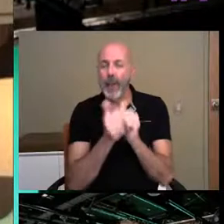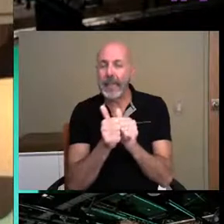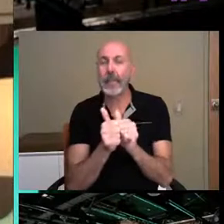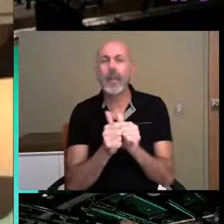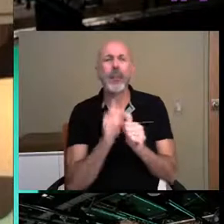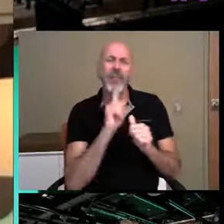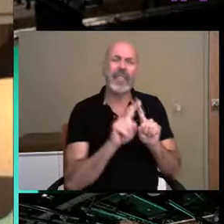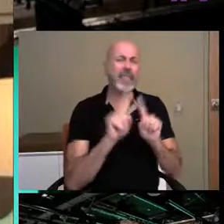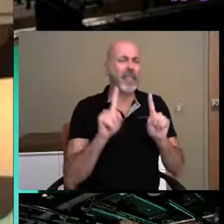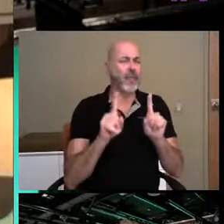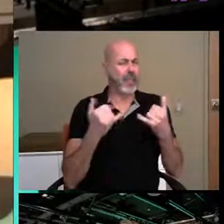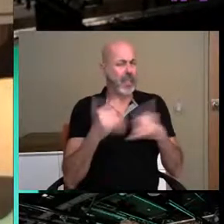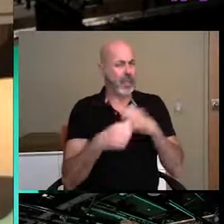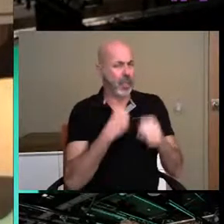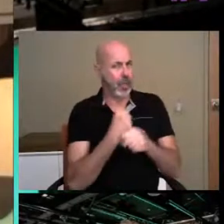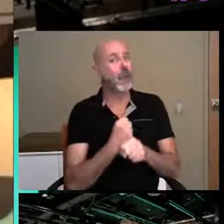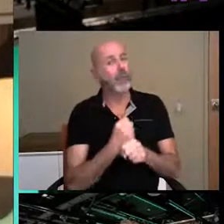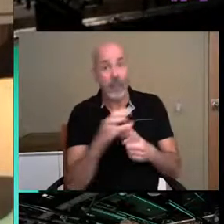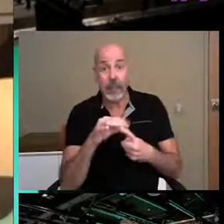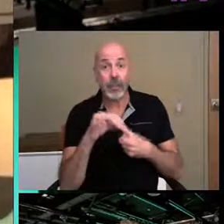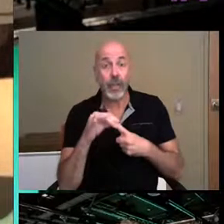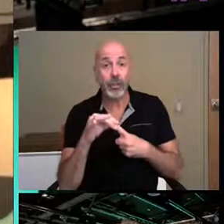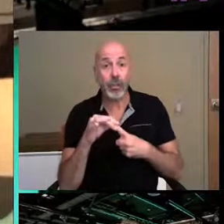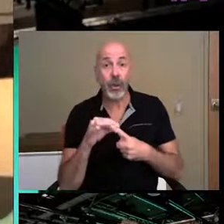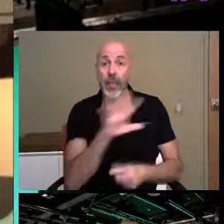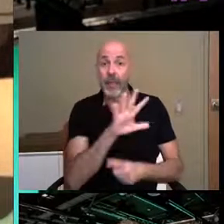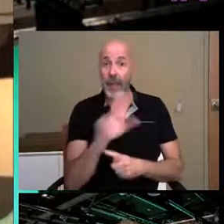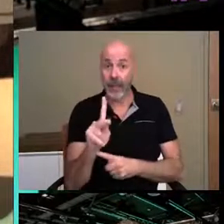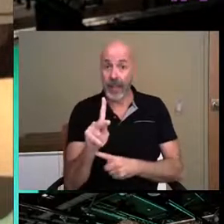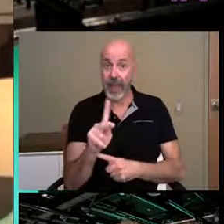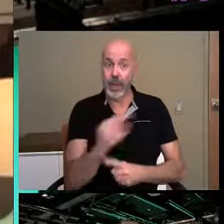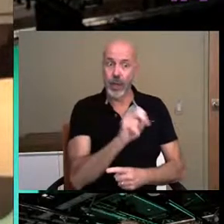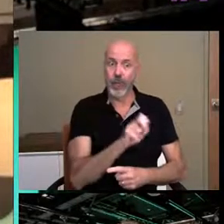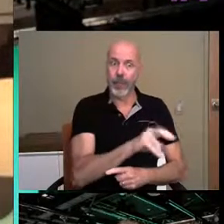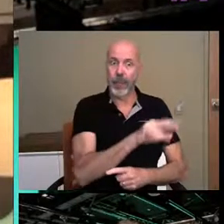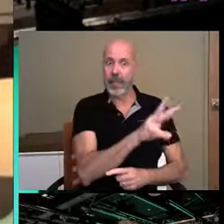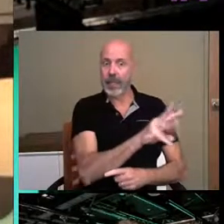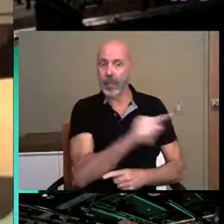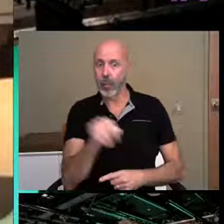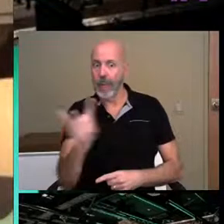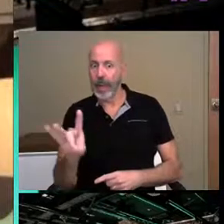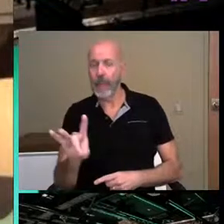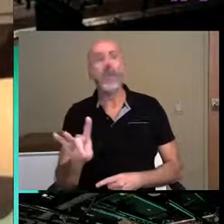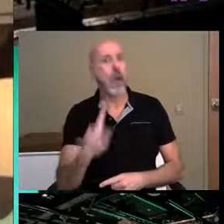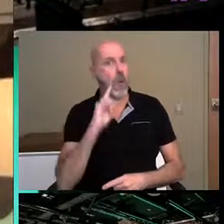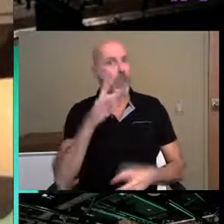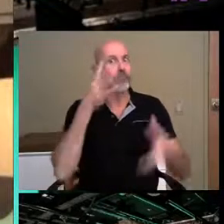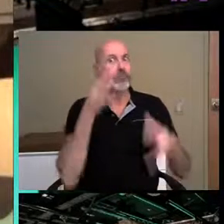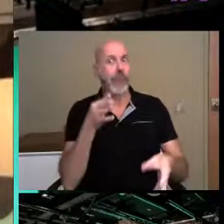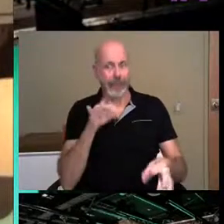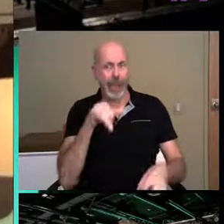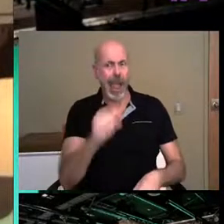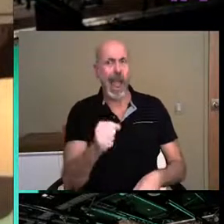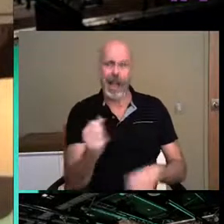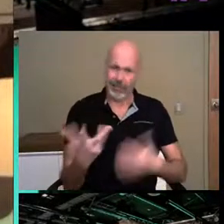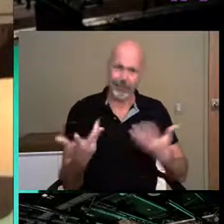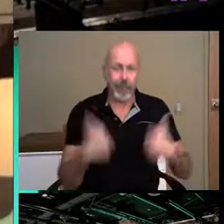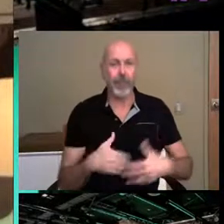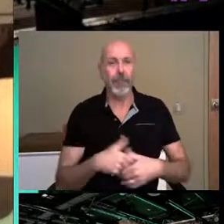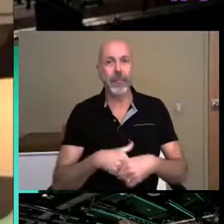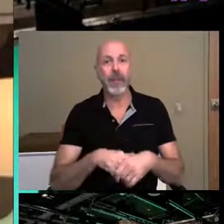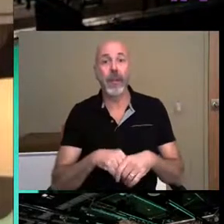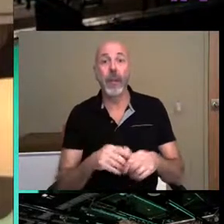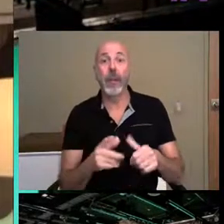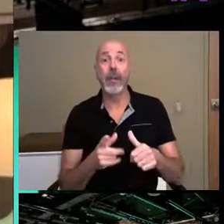special 5K that's happening during the Pride weekend, November 6th to 8th, I jumped on the opportunity. For starters, I really